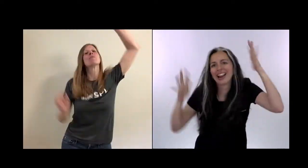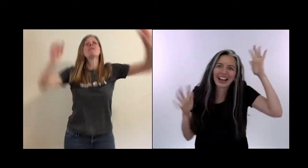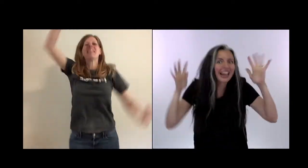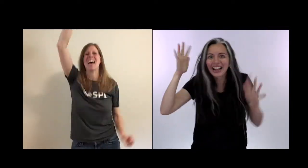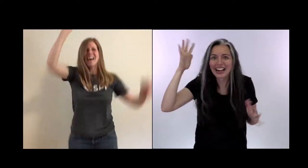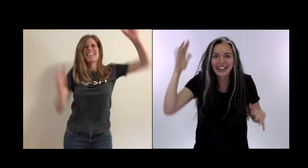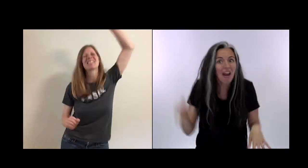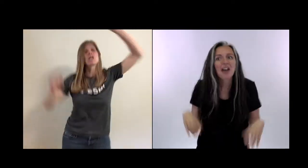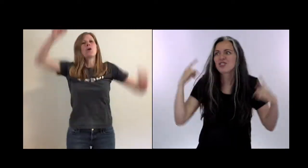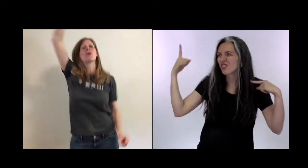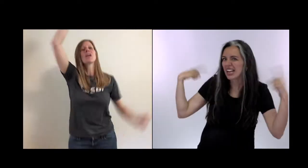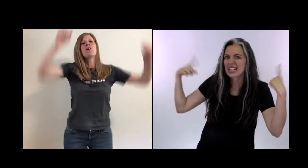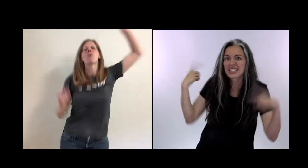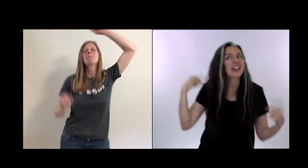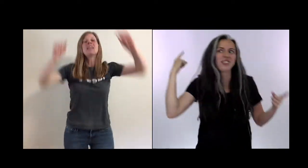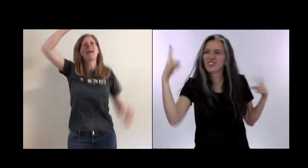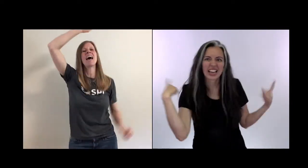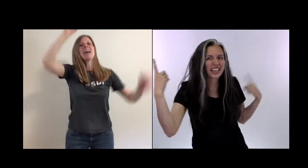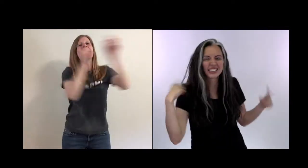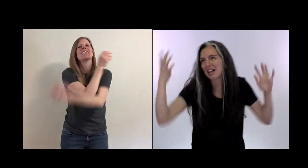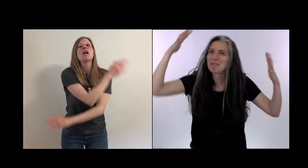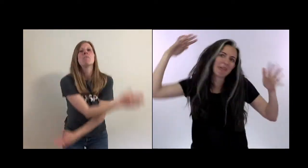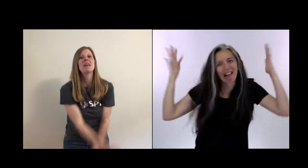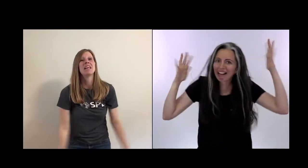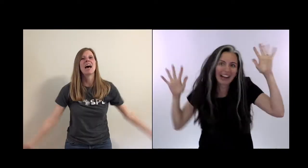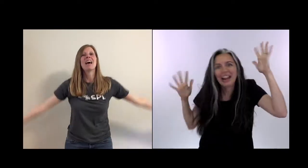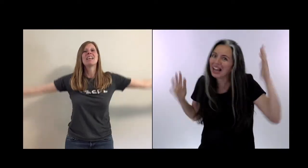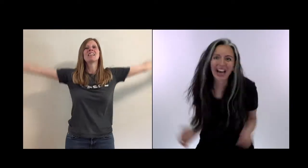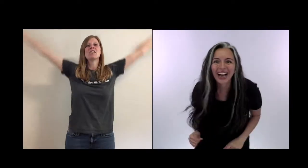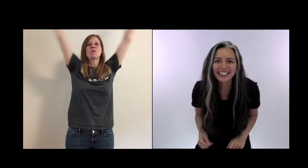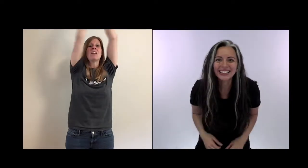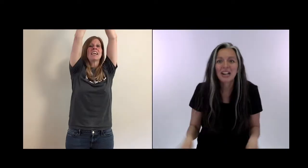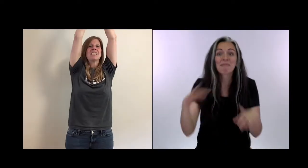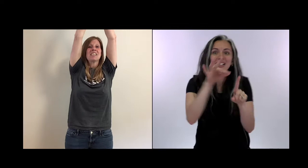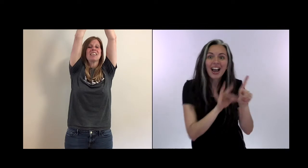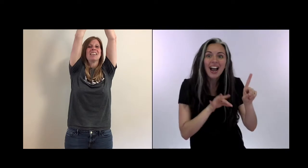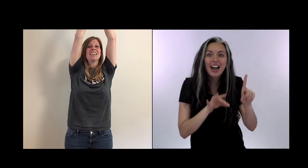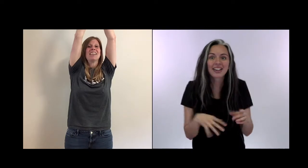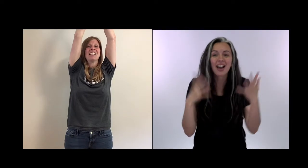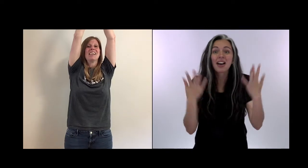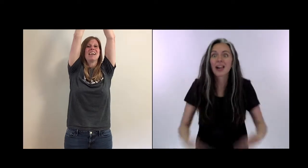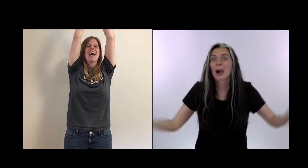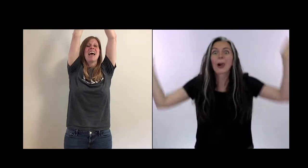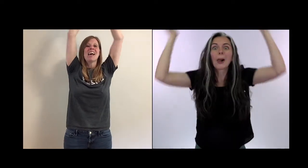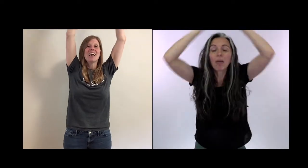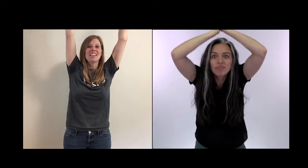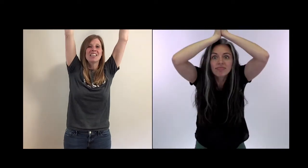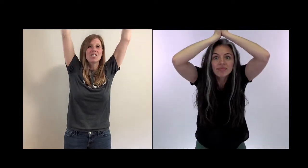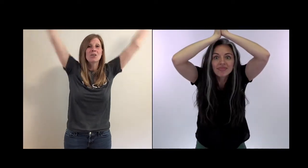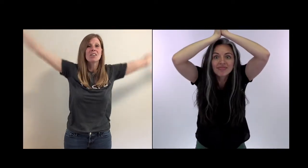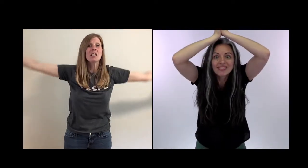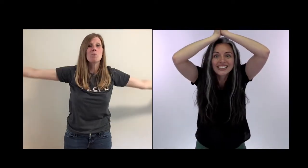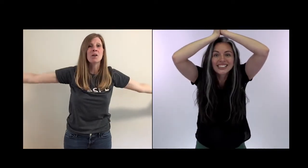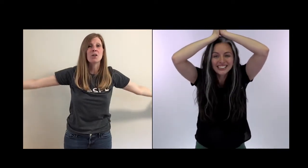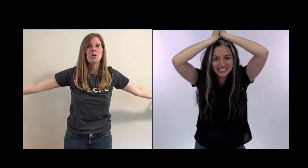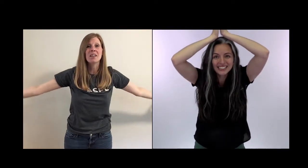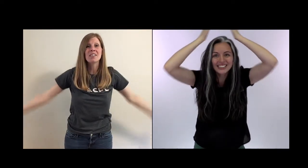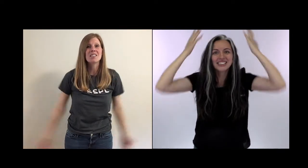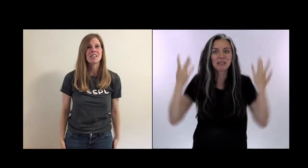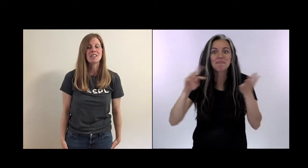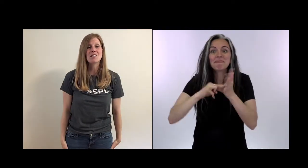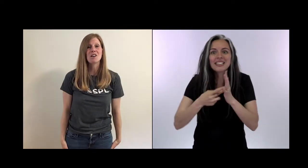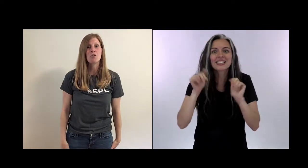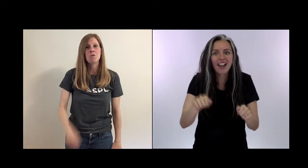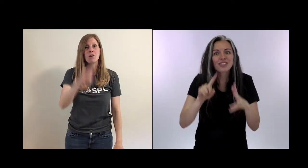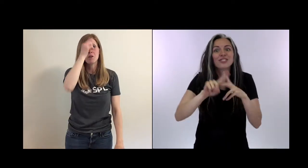Go, bananas, go, go, bananas. Bananas unite. And you could keep on going